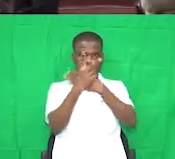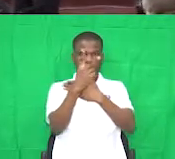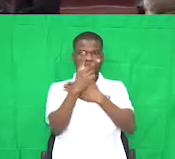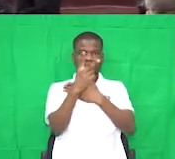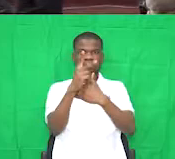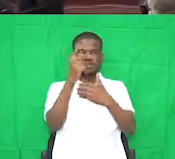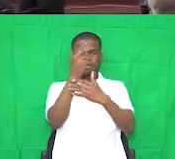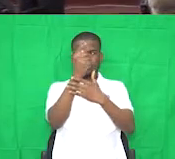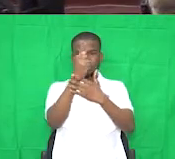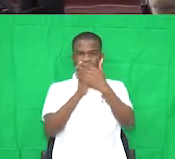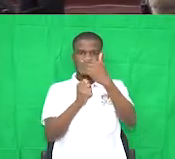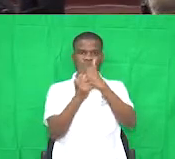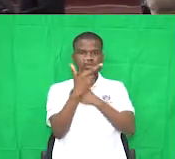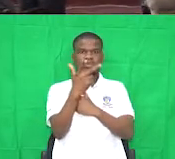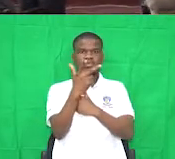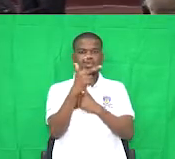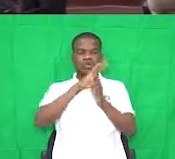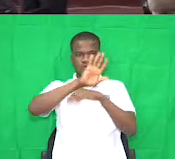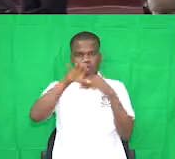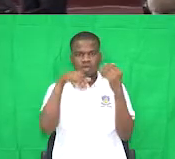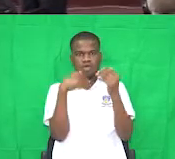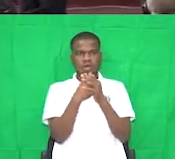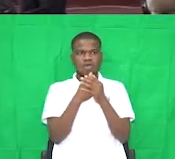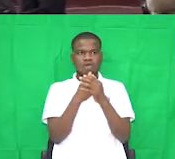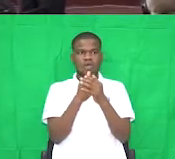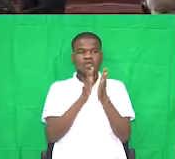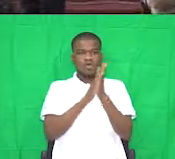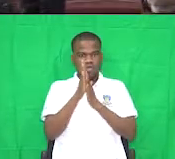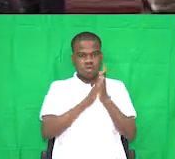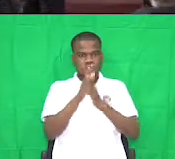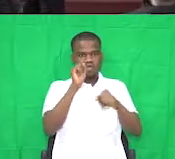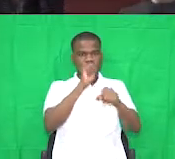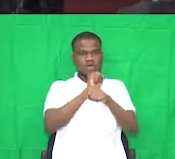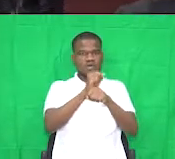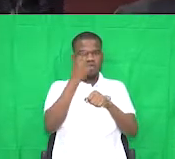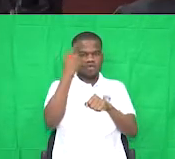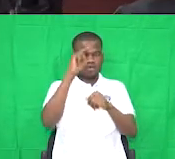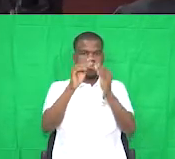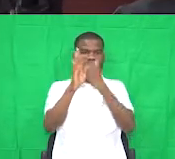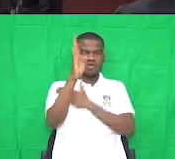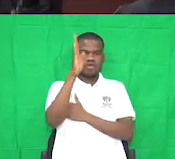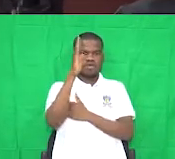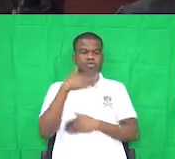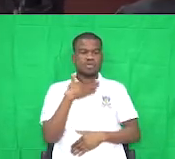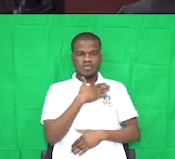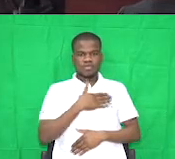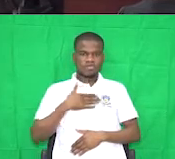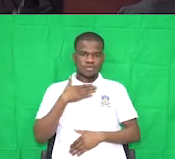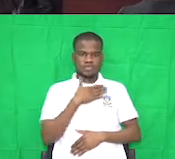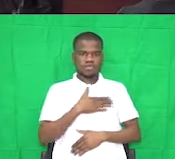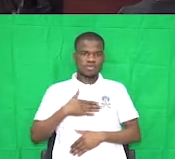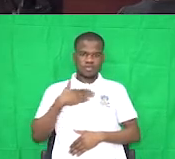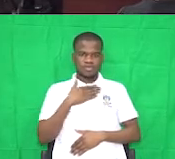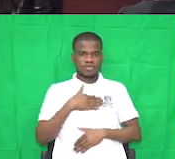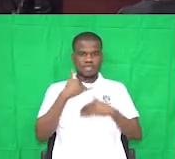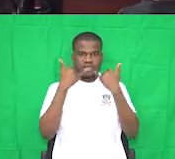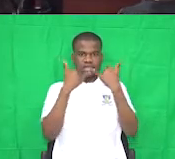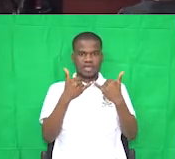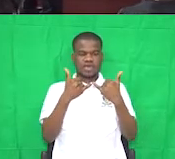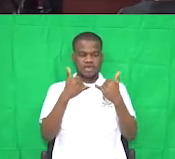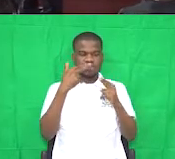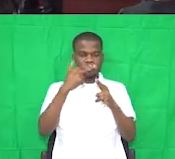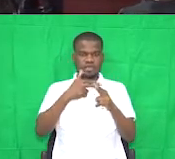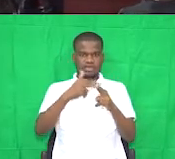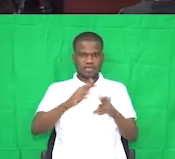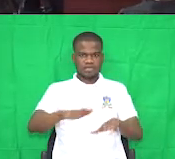before God and the church their willingness to do for it for Christ and for his kingdom. Moderator, I present them to you